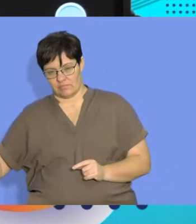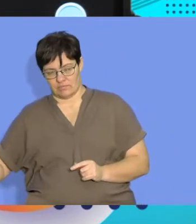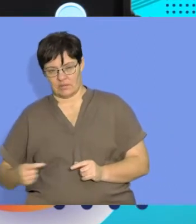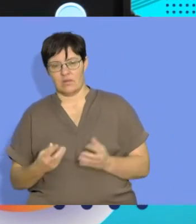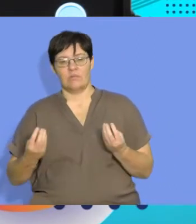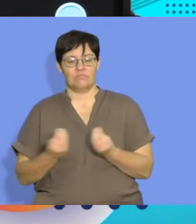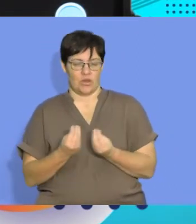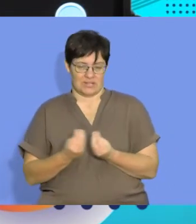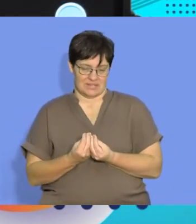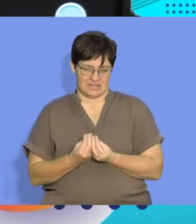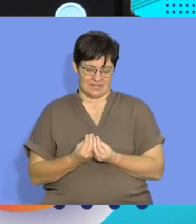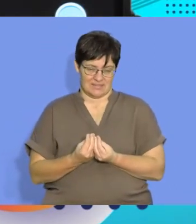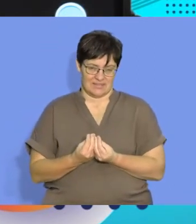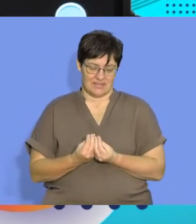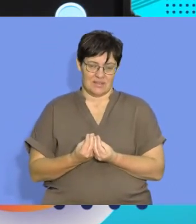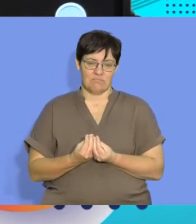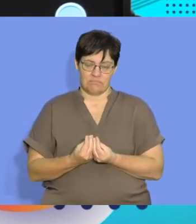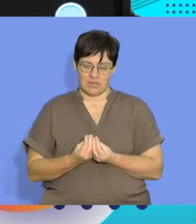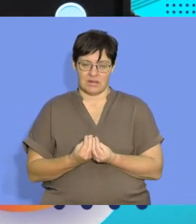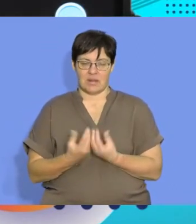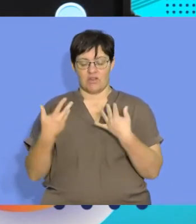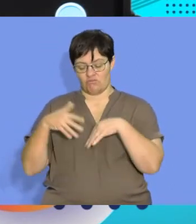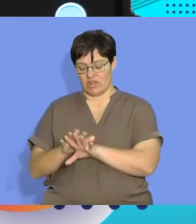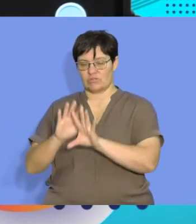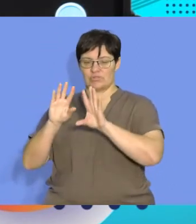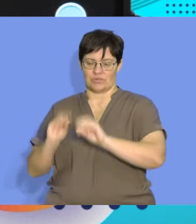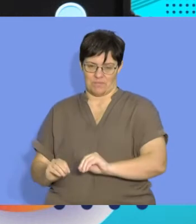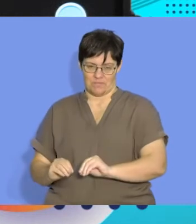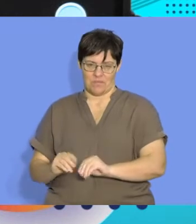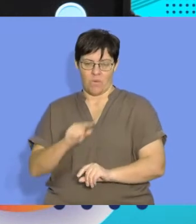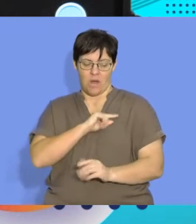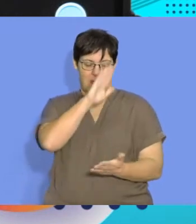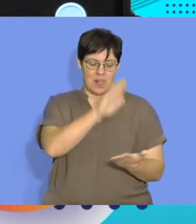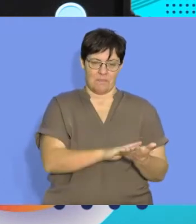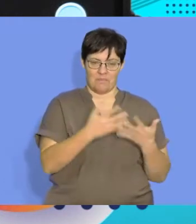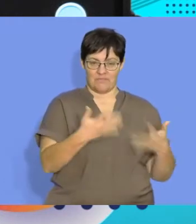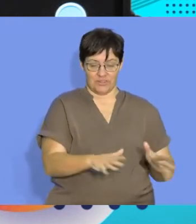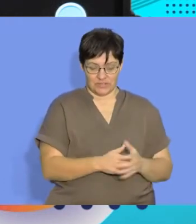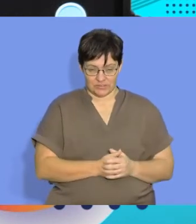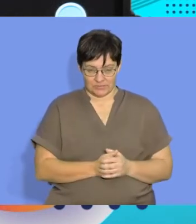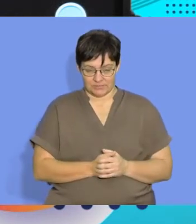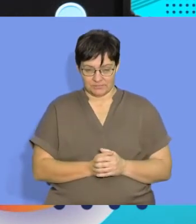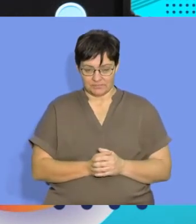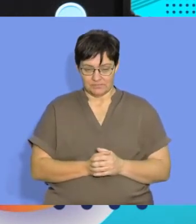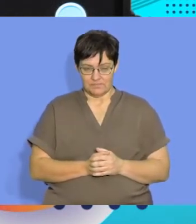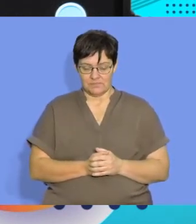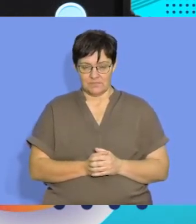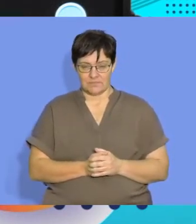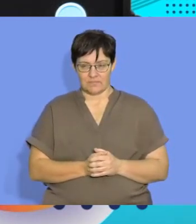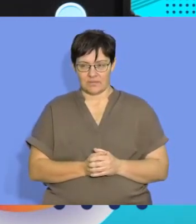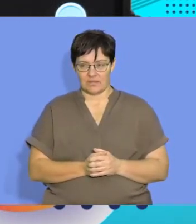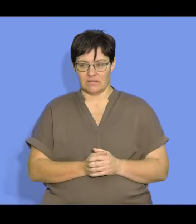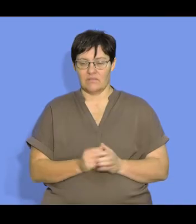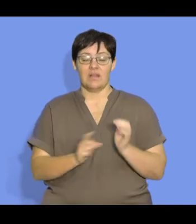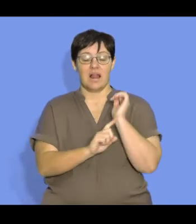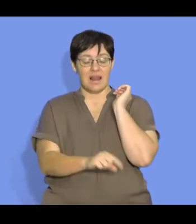have products. And that will stop the reaction as soon as one of my reactants are used up. So